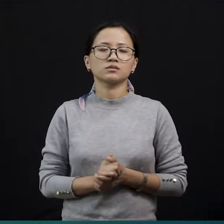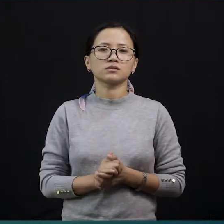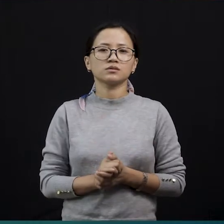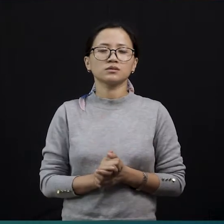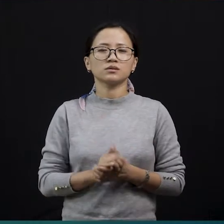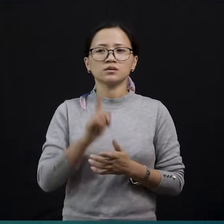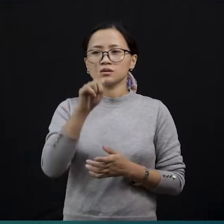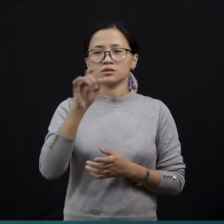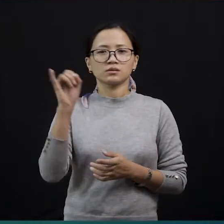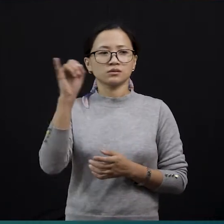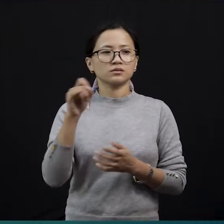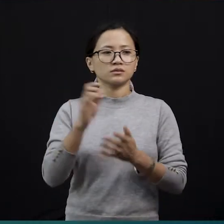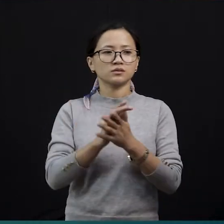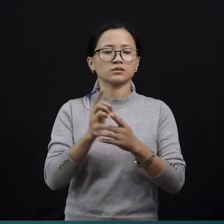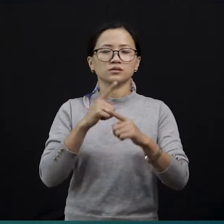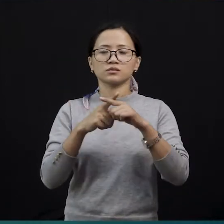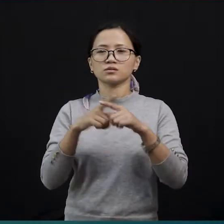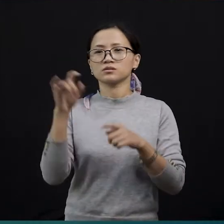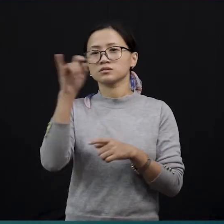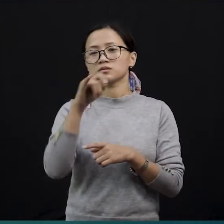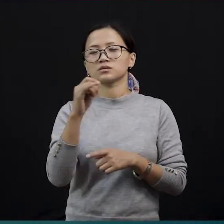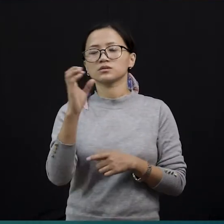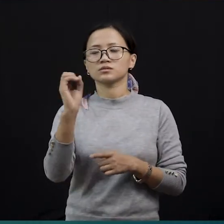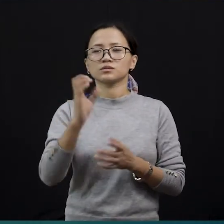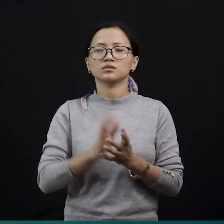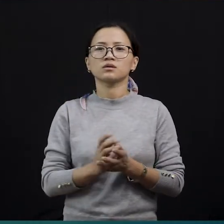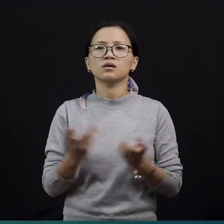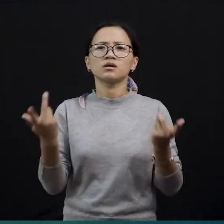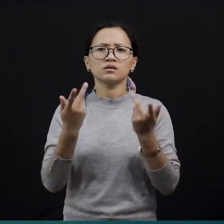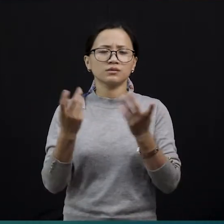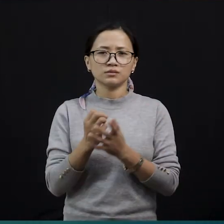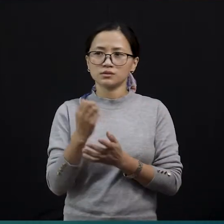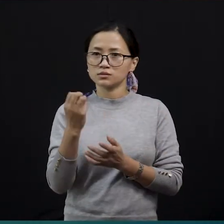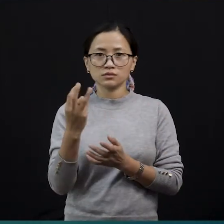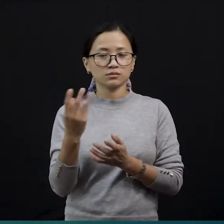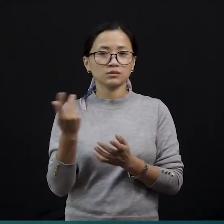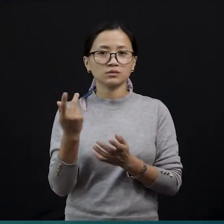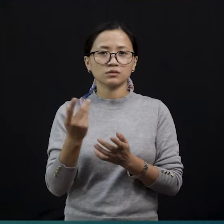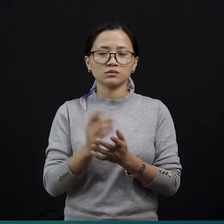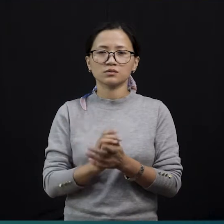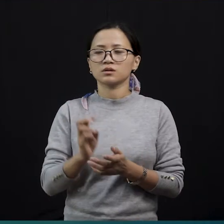So 16 into 60 minutes, how much it will be, children? It will be